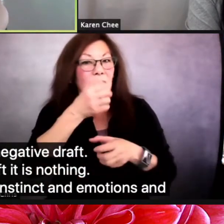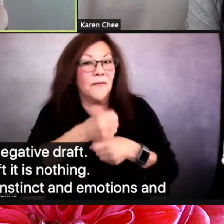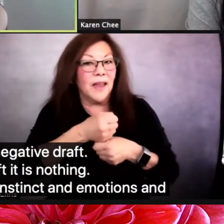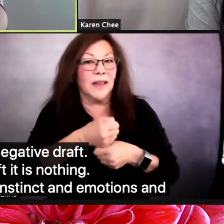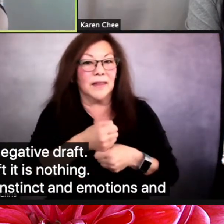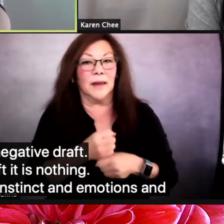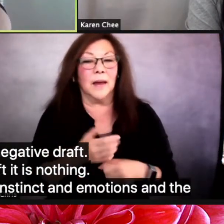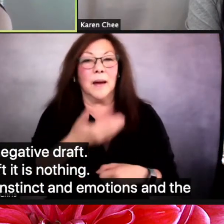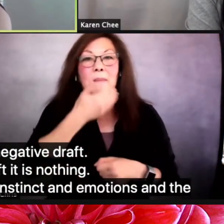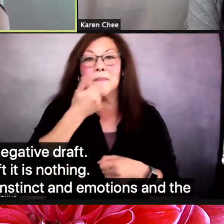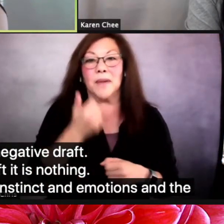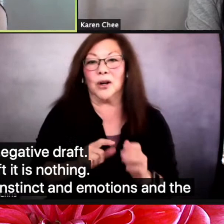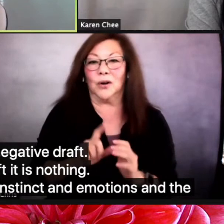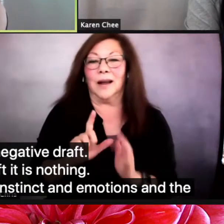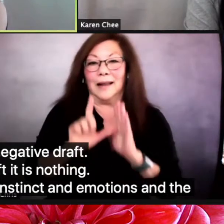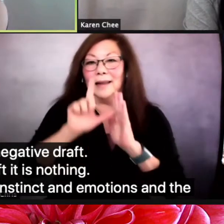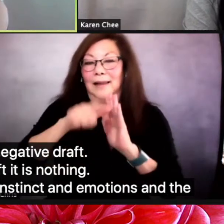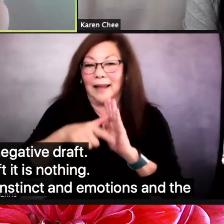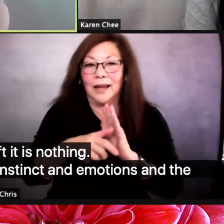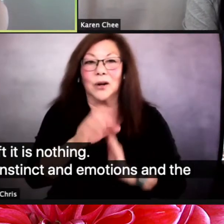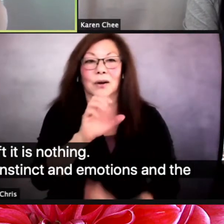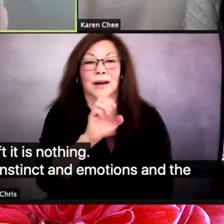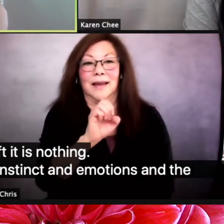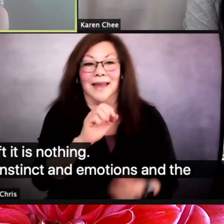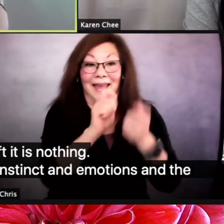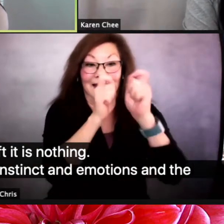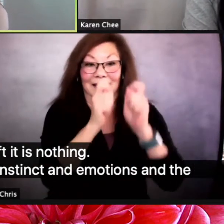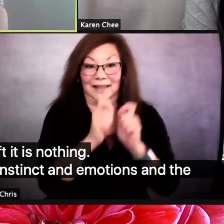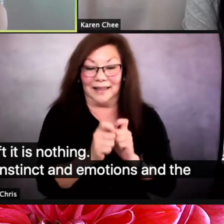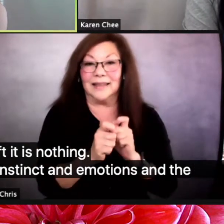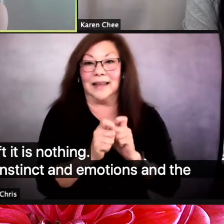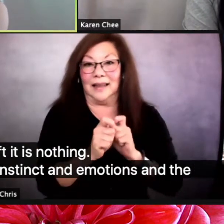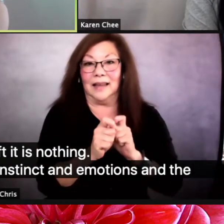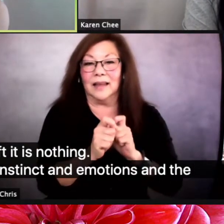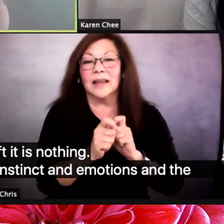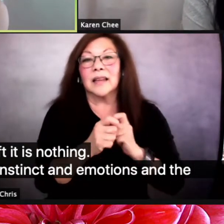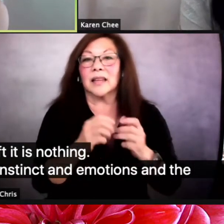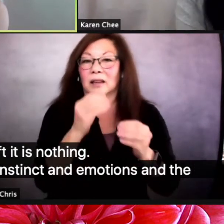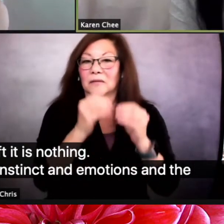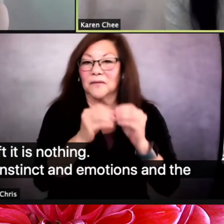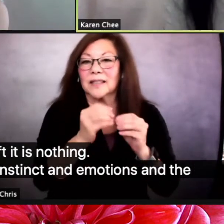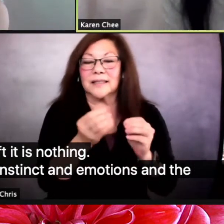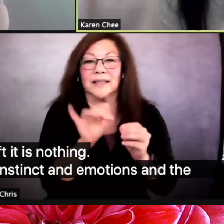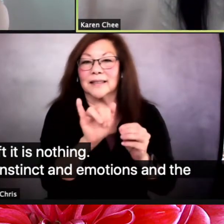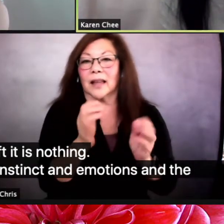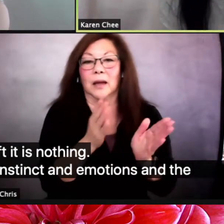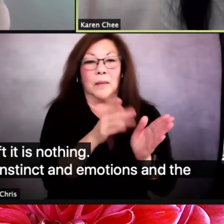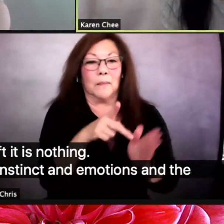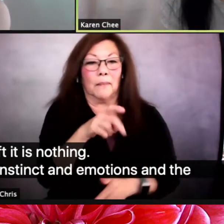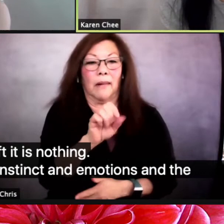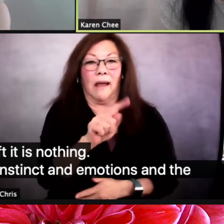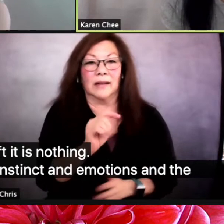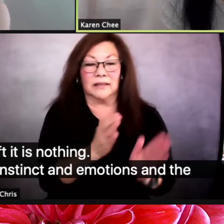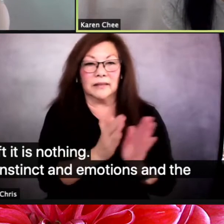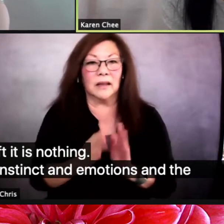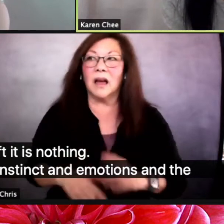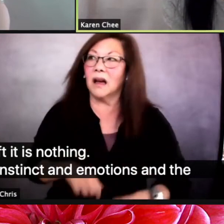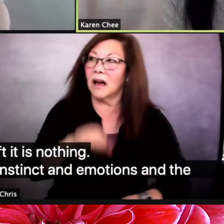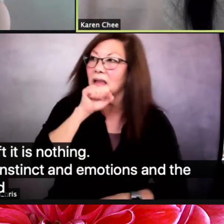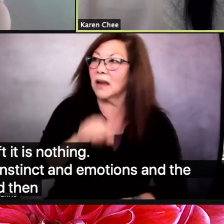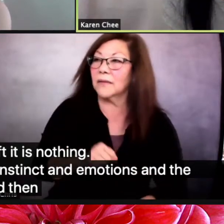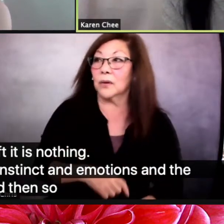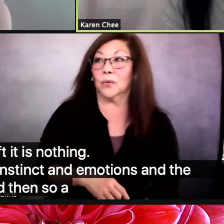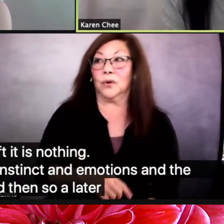later editor version of you can fix things like plot. I love that. So when you're writing that -1 draft,